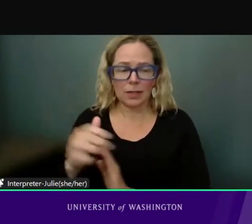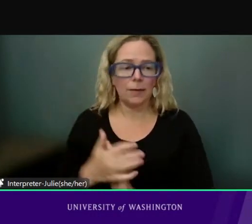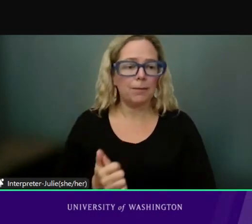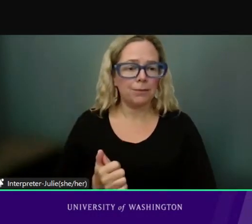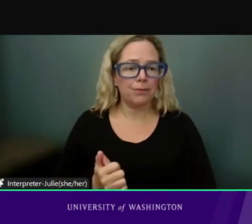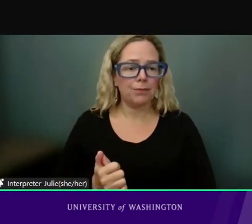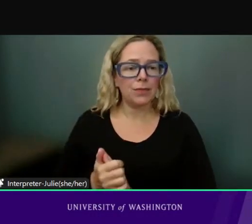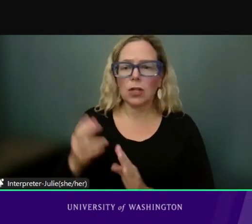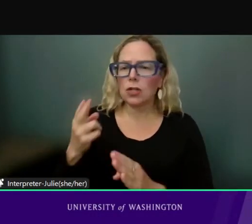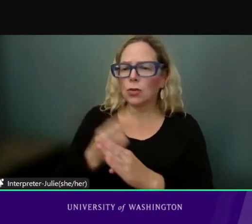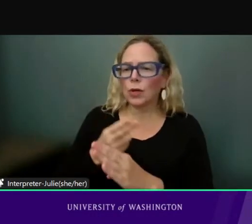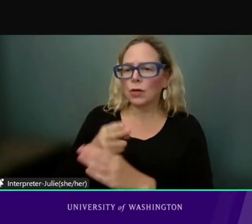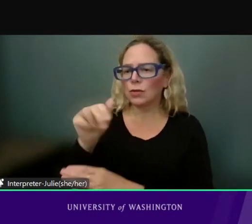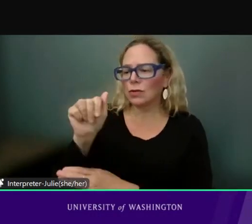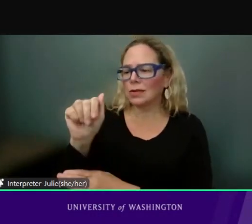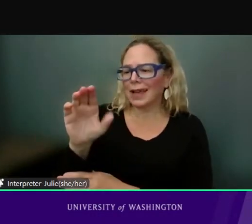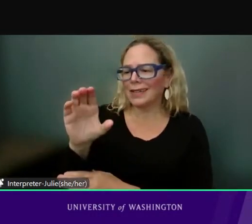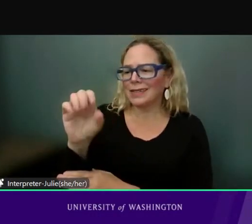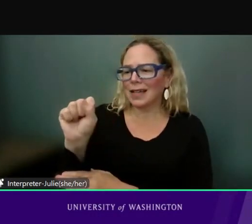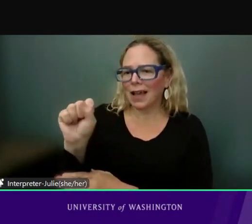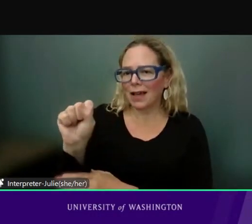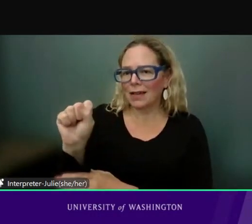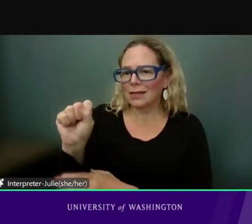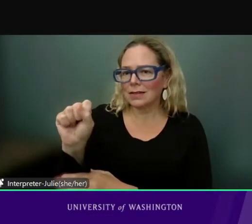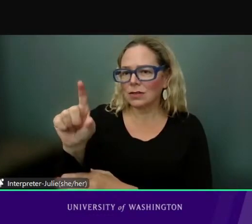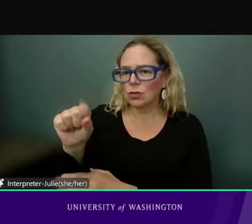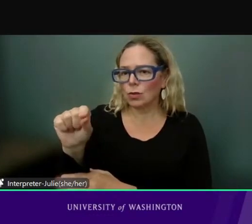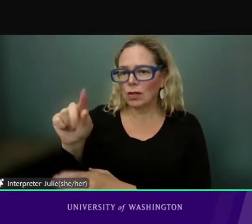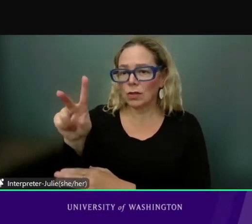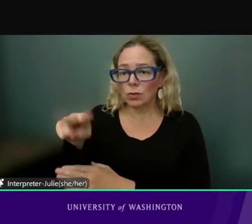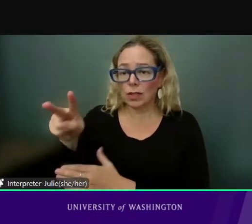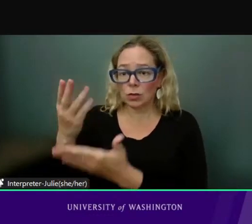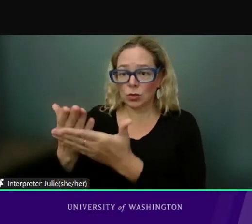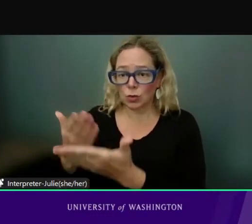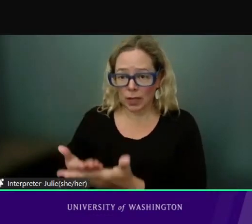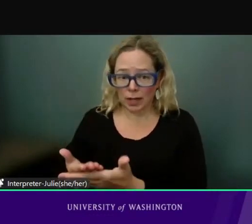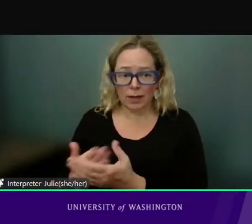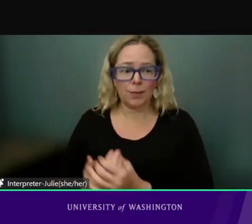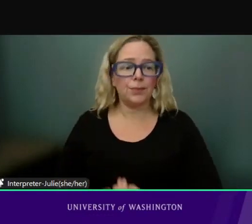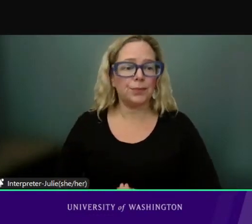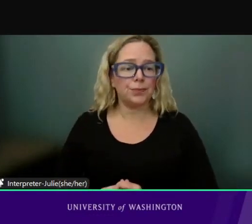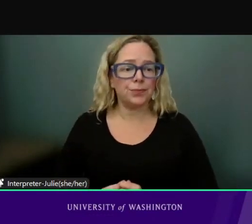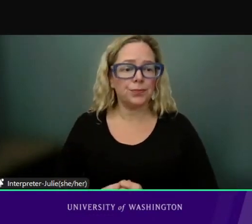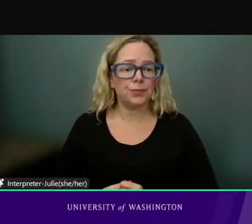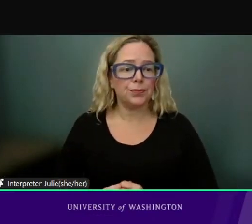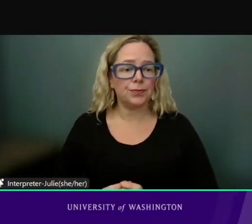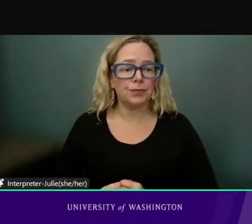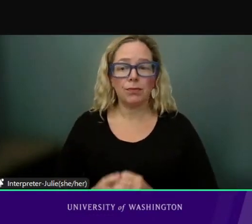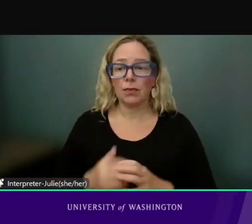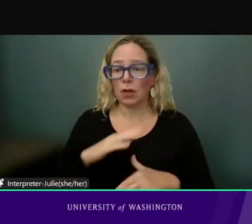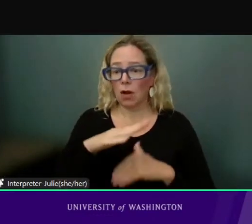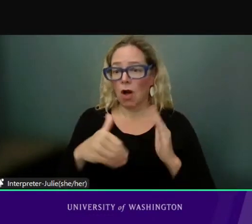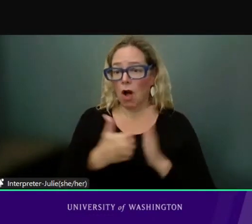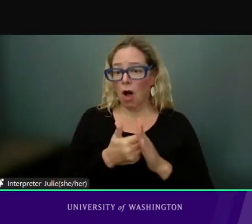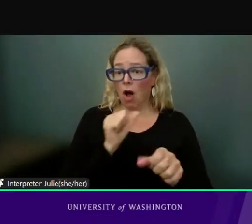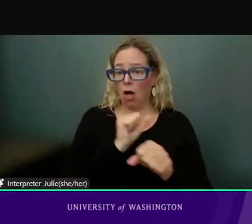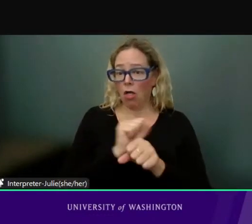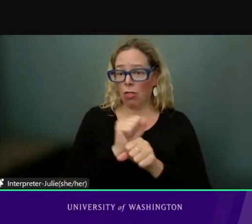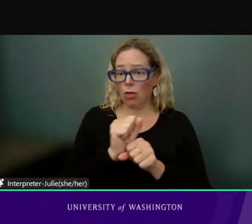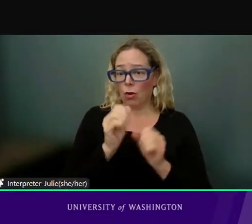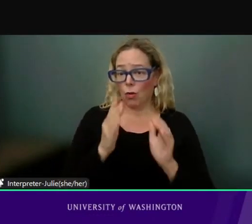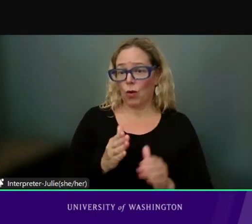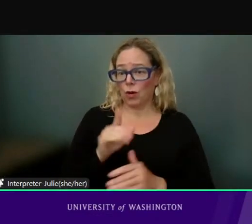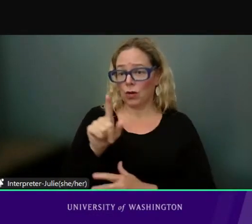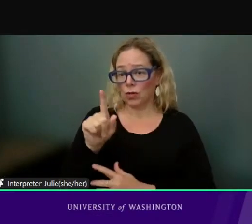ACS data and included 2 samples. So all workers, which are 1.6 million